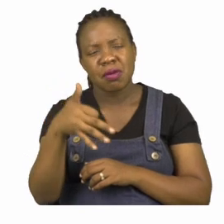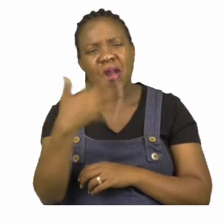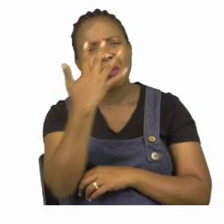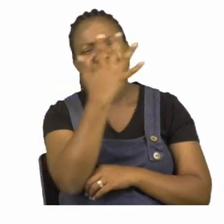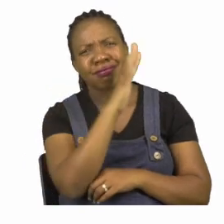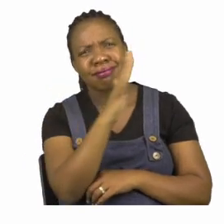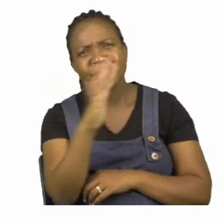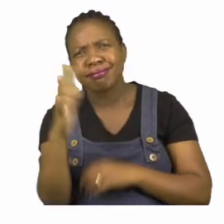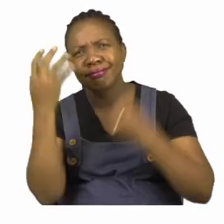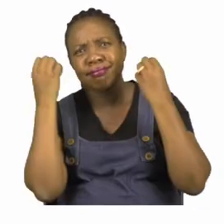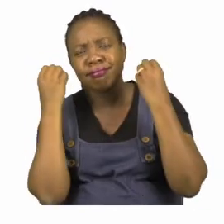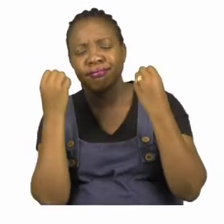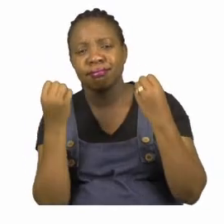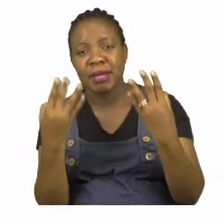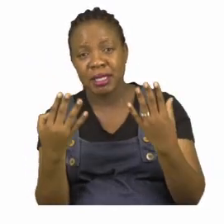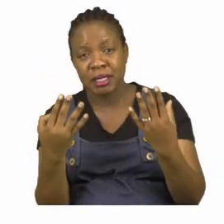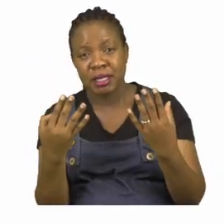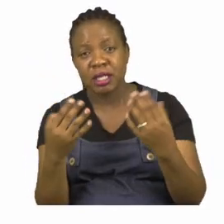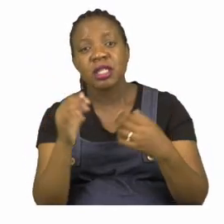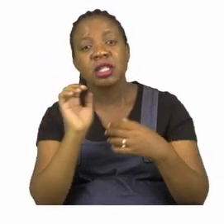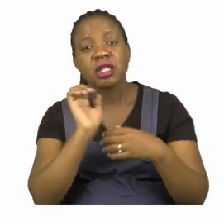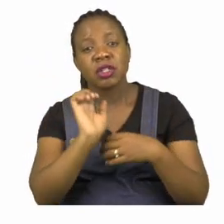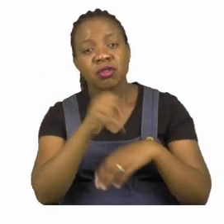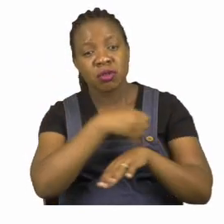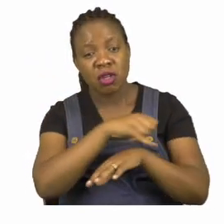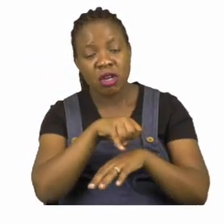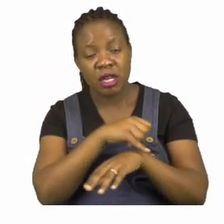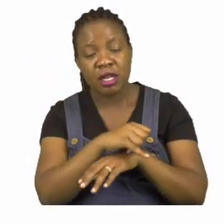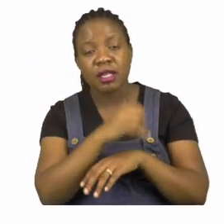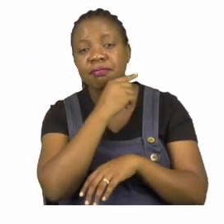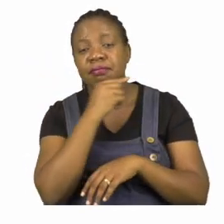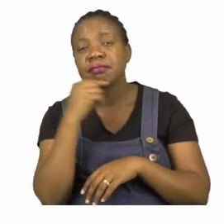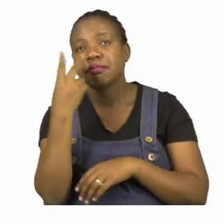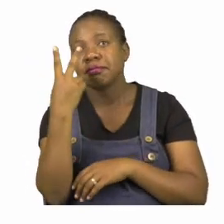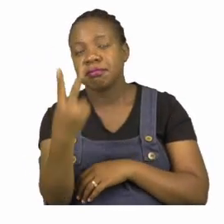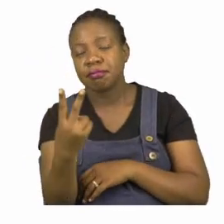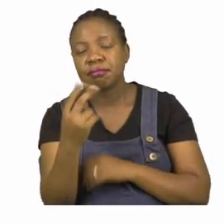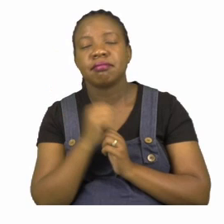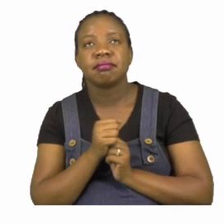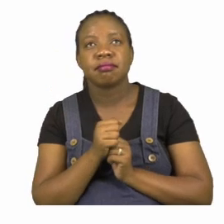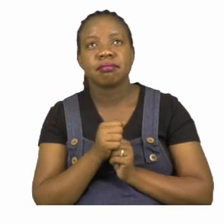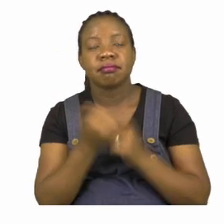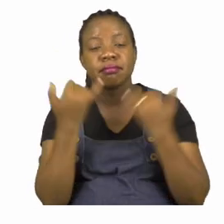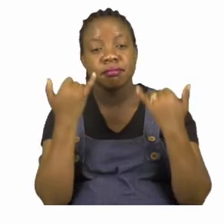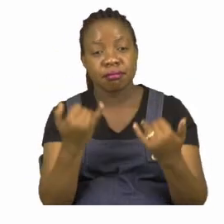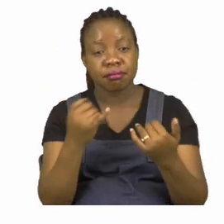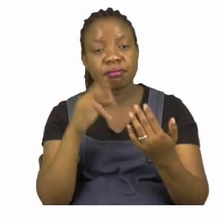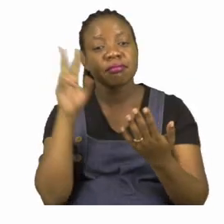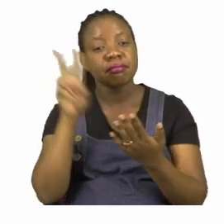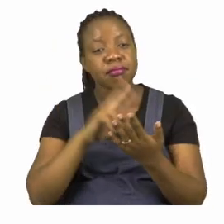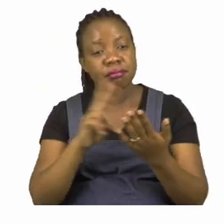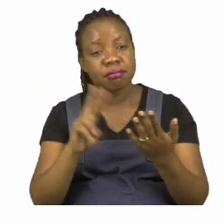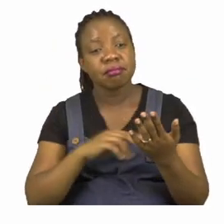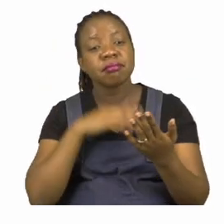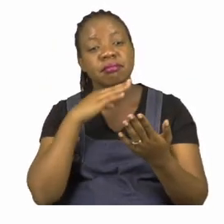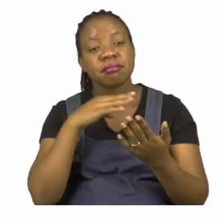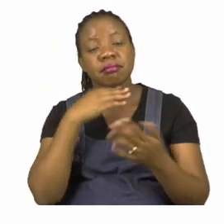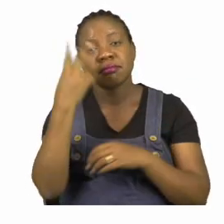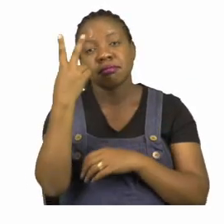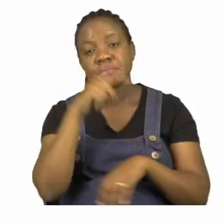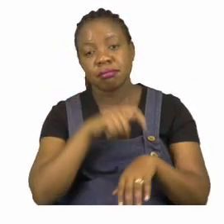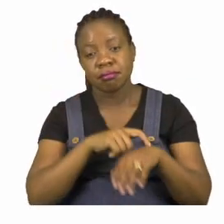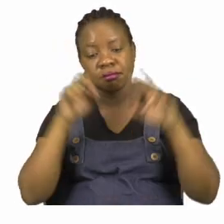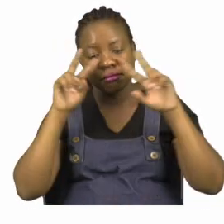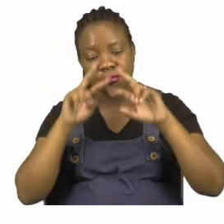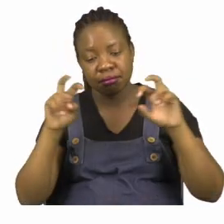a second time. Keep your eyes and ears wide open so that you'll find your answers. Have fun,